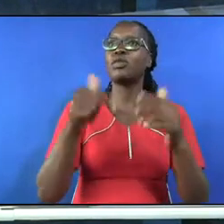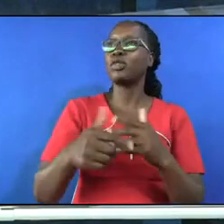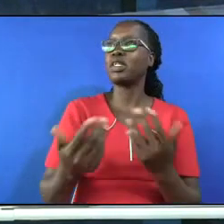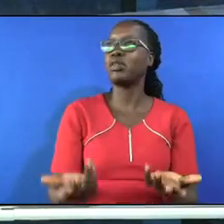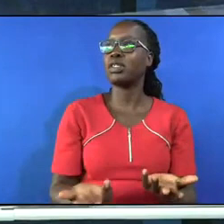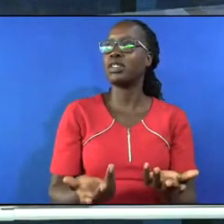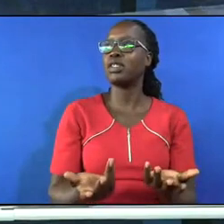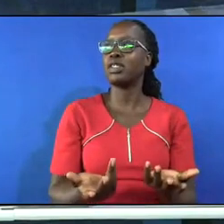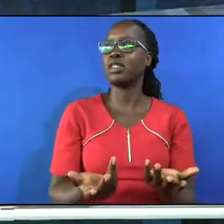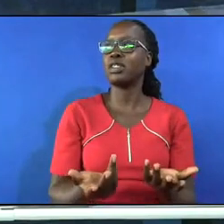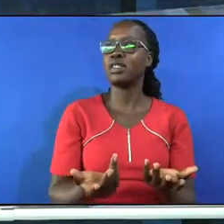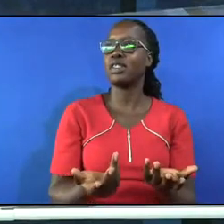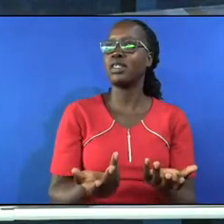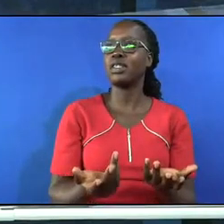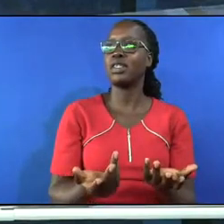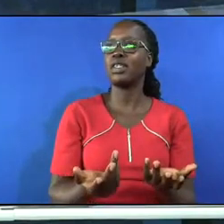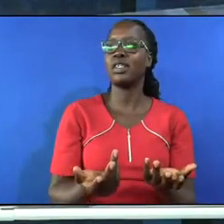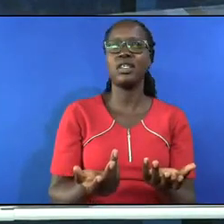title?